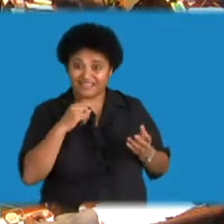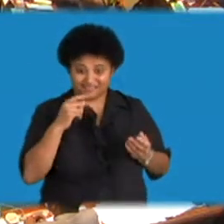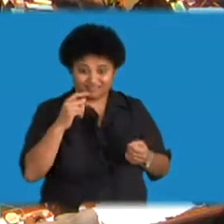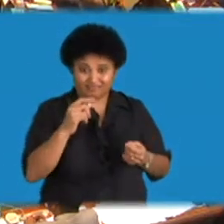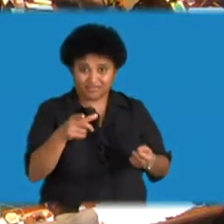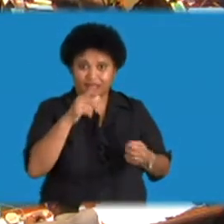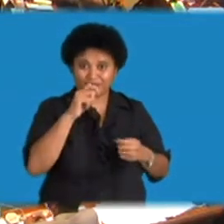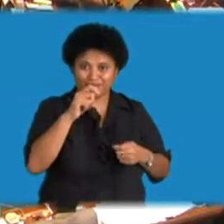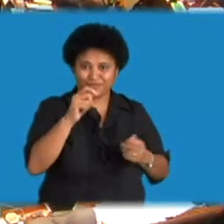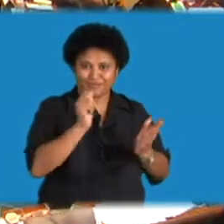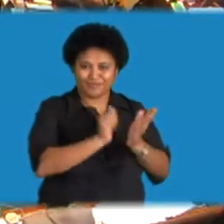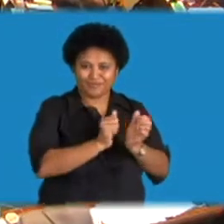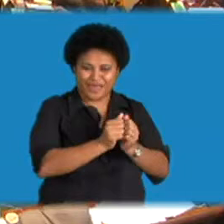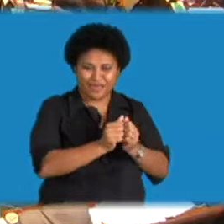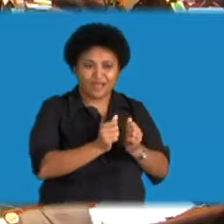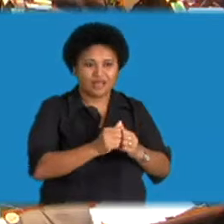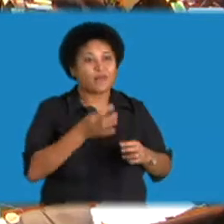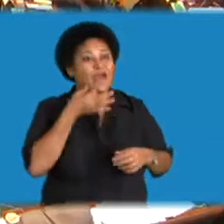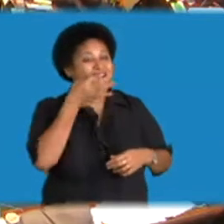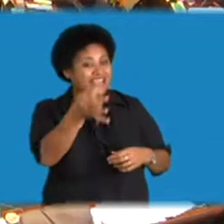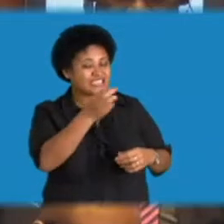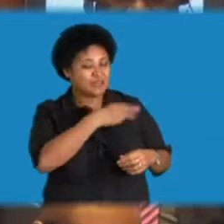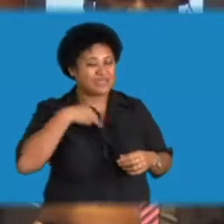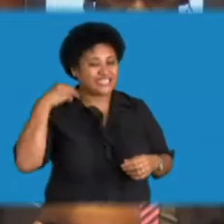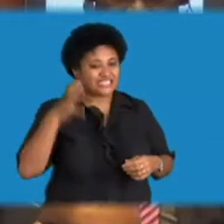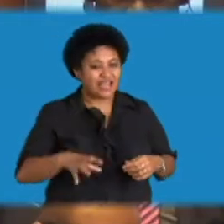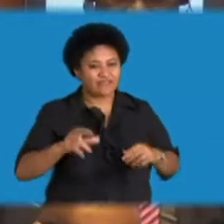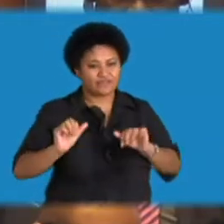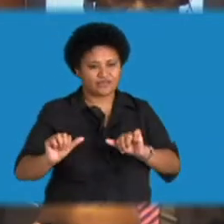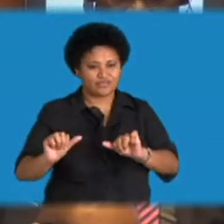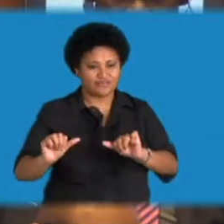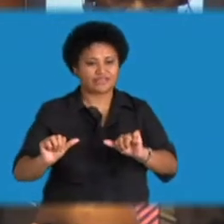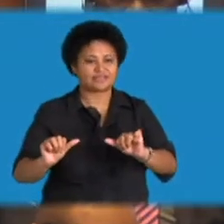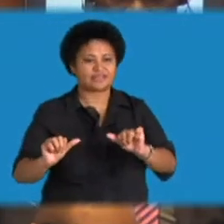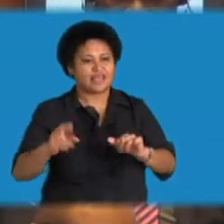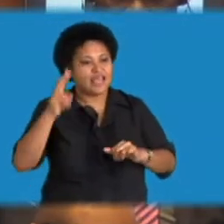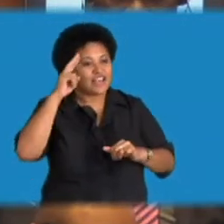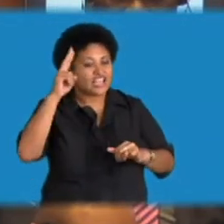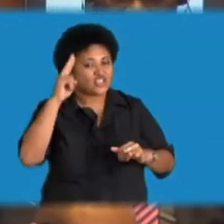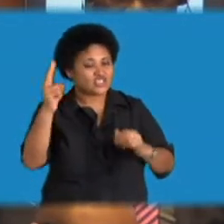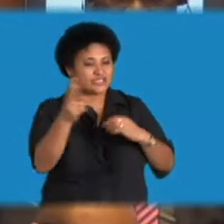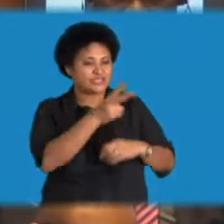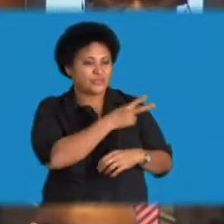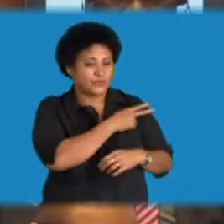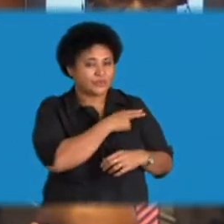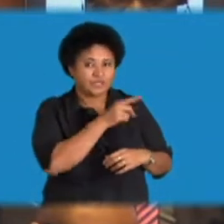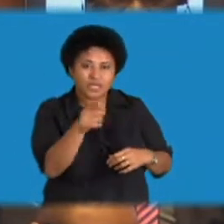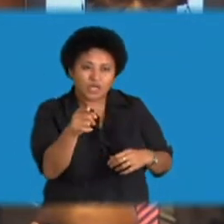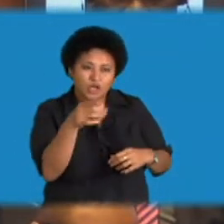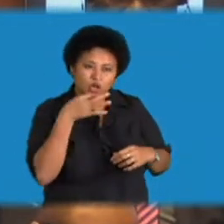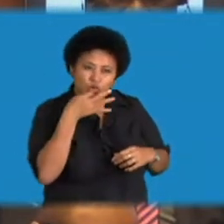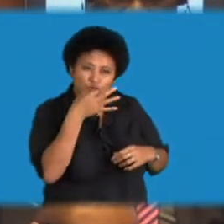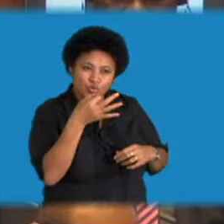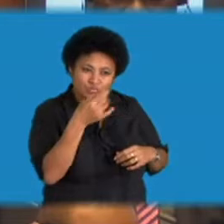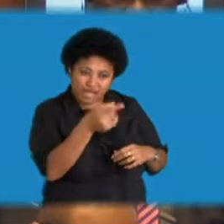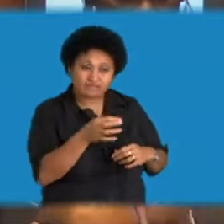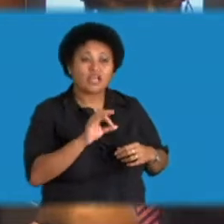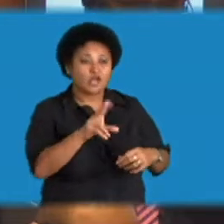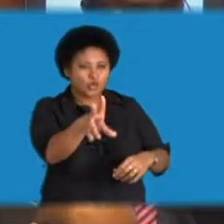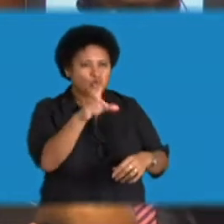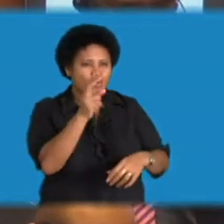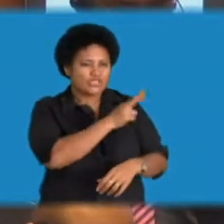my question is to the Minister for Defence and National Security. The question is, as line minister responsible for police on the